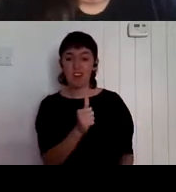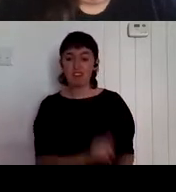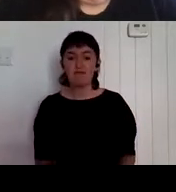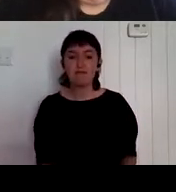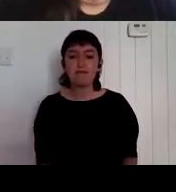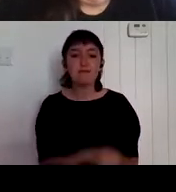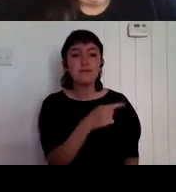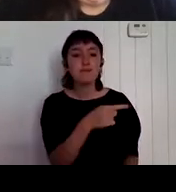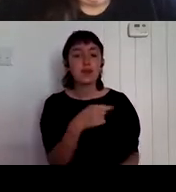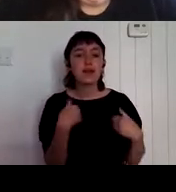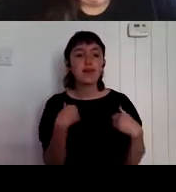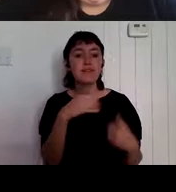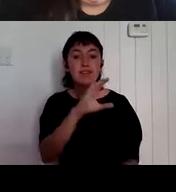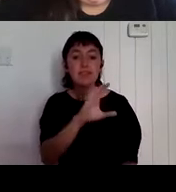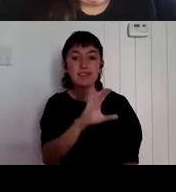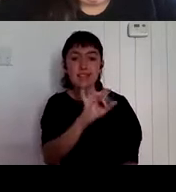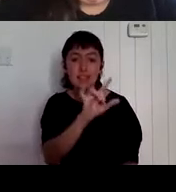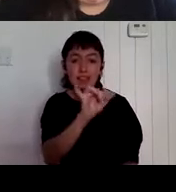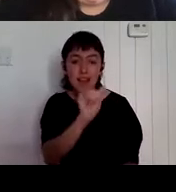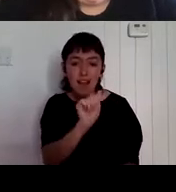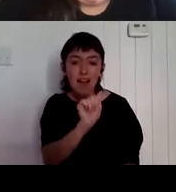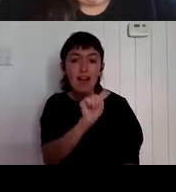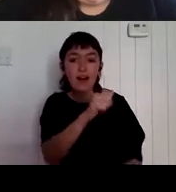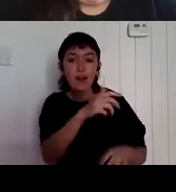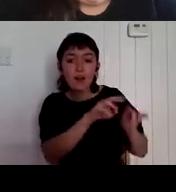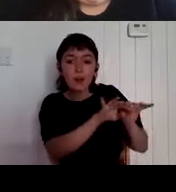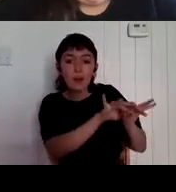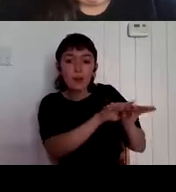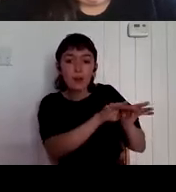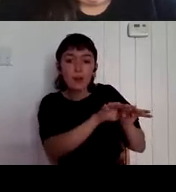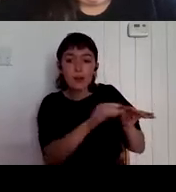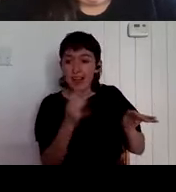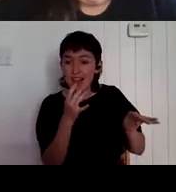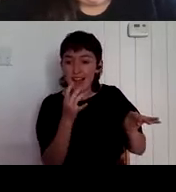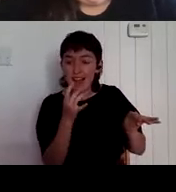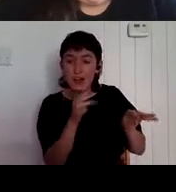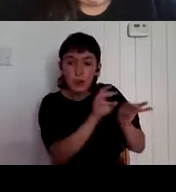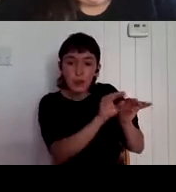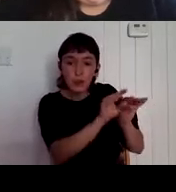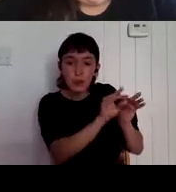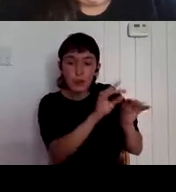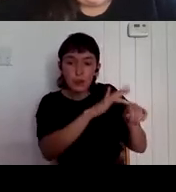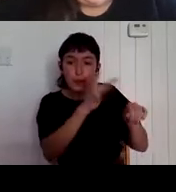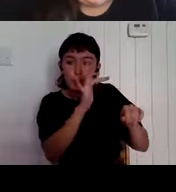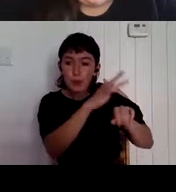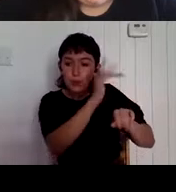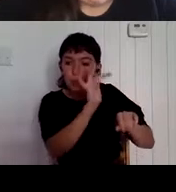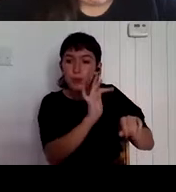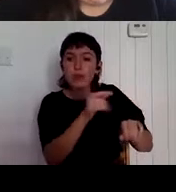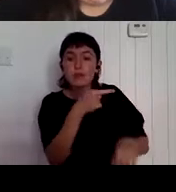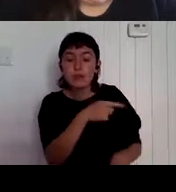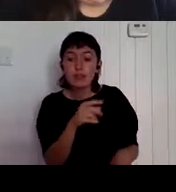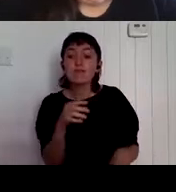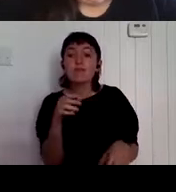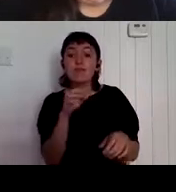they wave and they get this nice light refracting pattern. It's kind of like if you shine light through a prism, each time they move the little